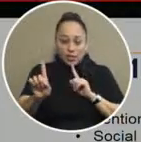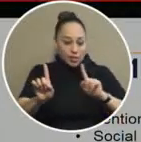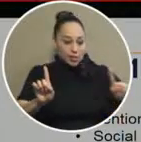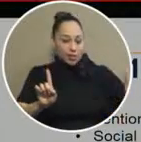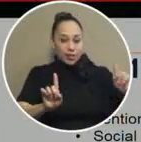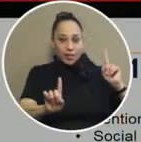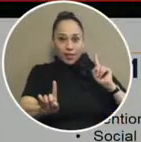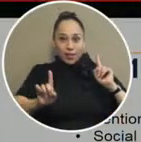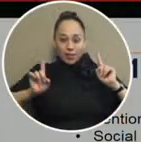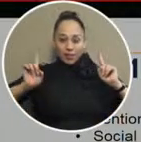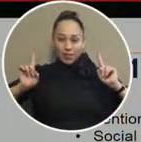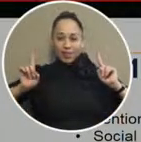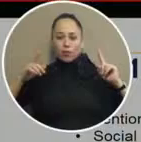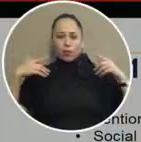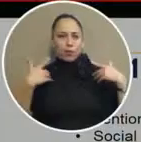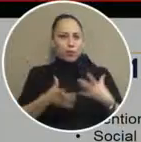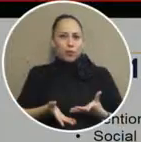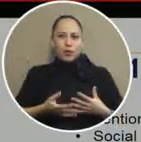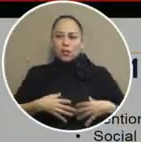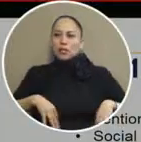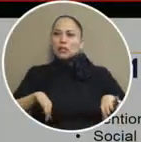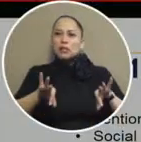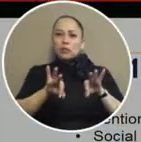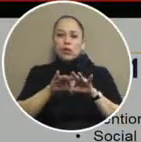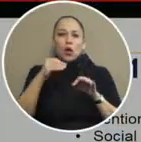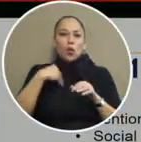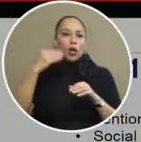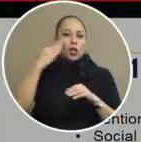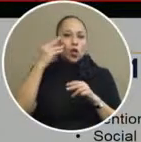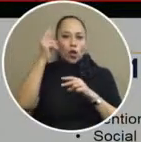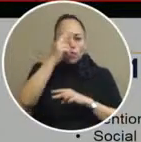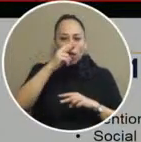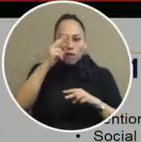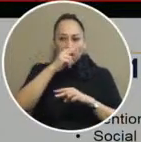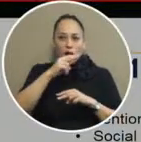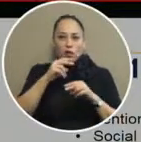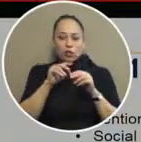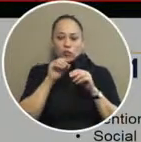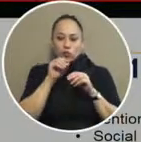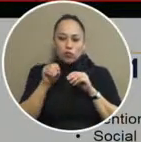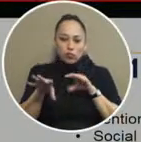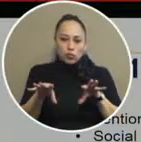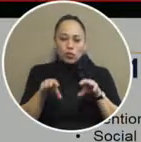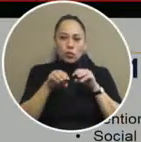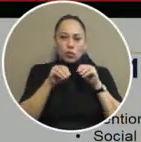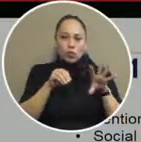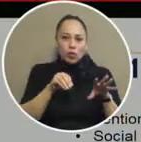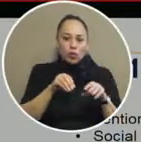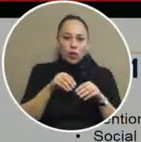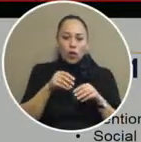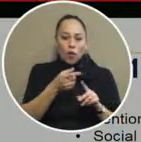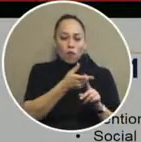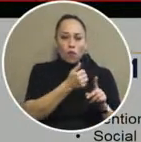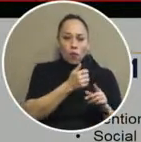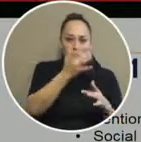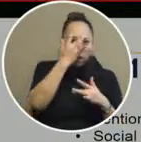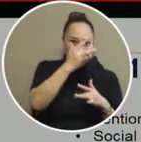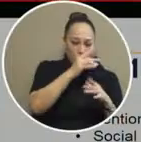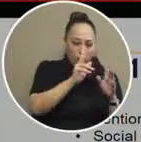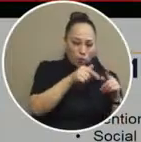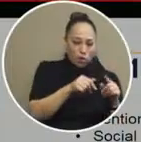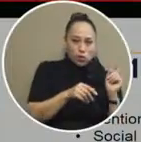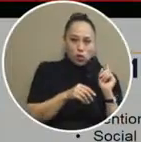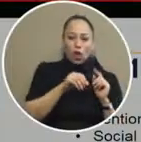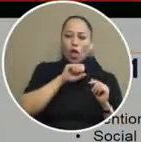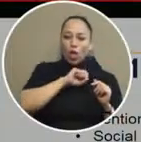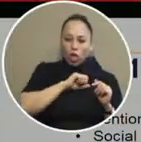Social distancing is extremely important because we know that the virus is transmitted through infected droplets coming from infected patients.